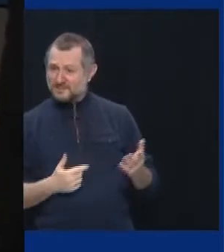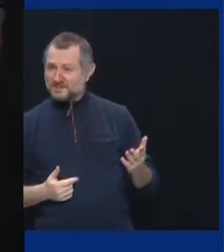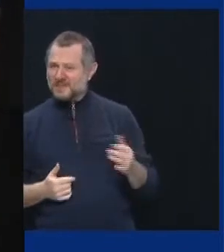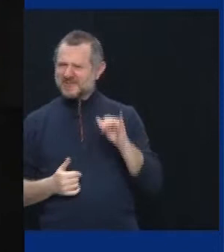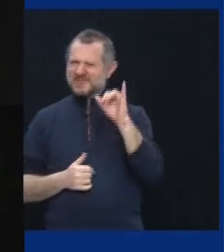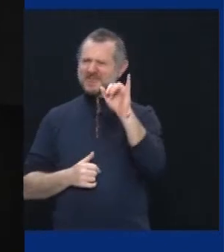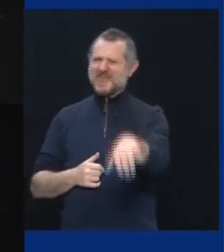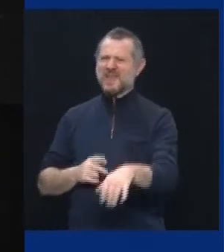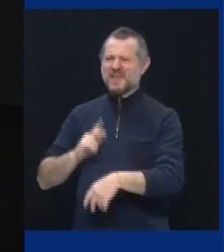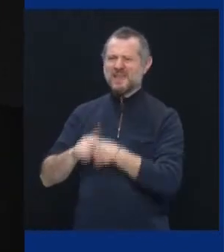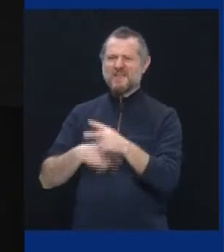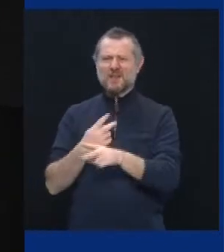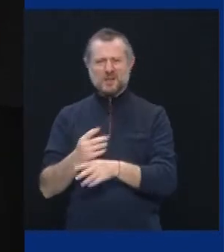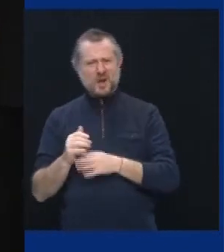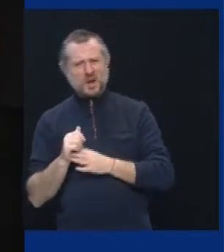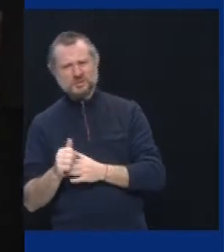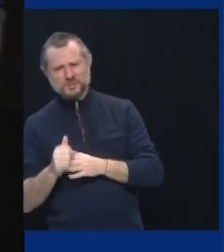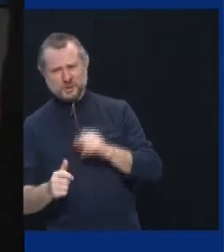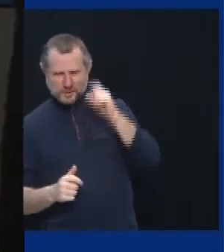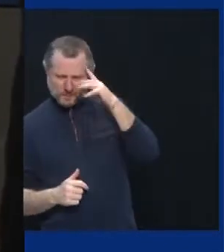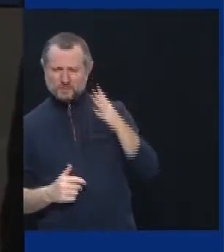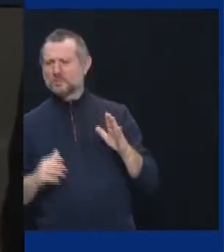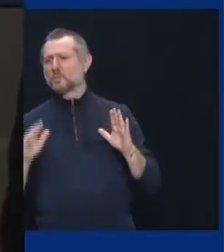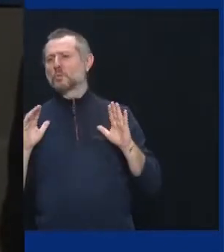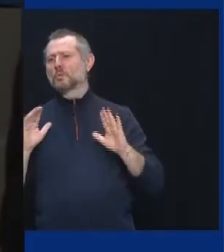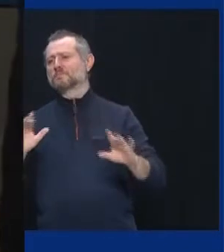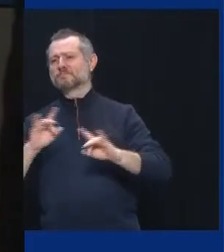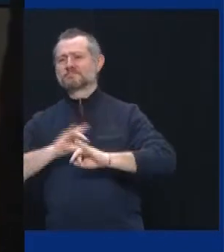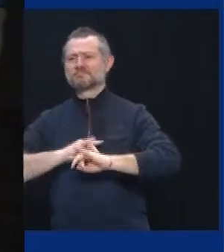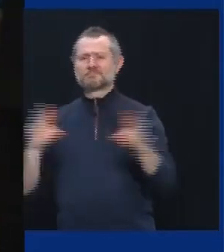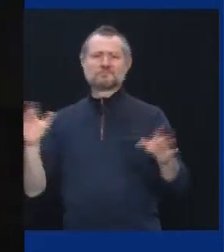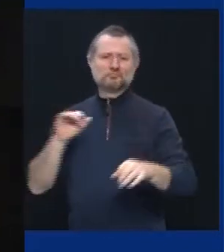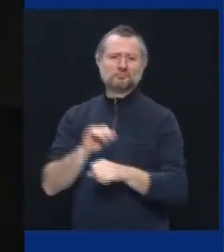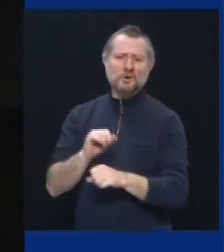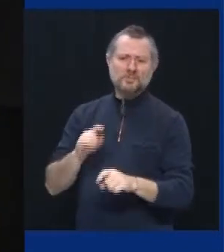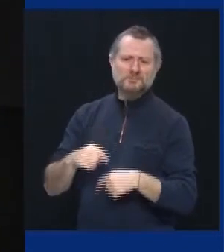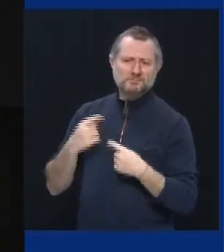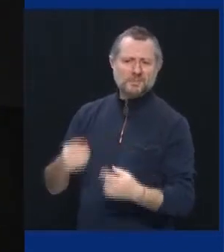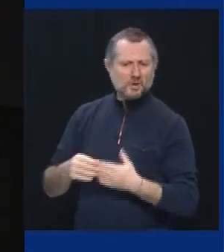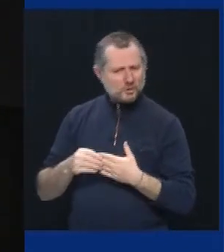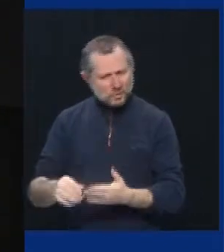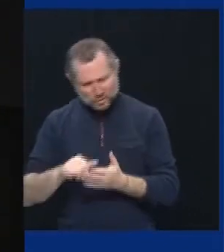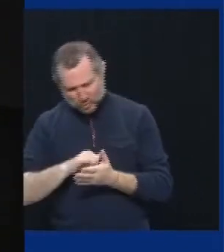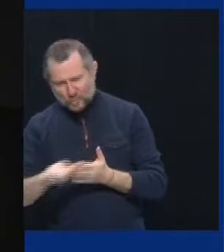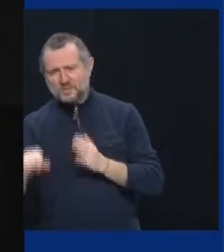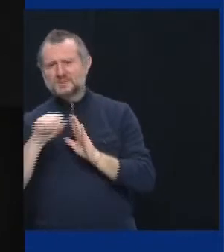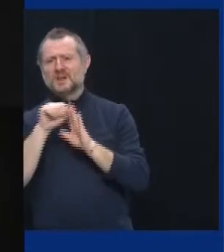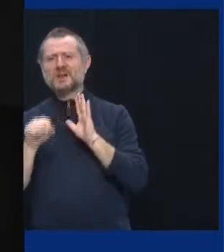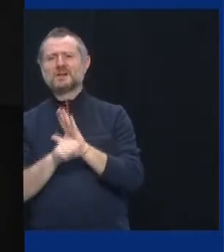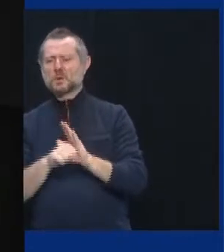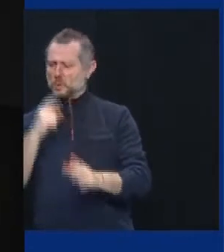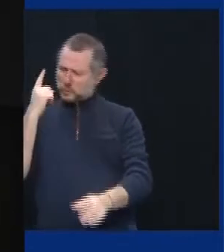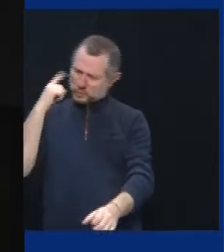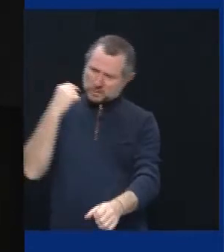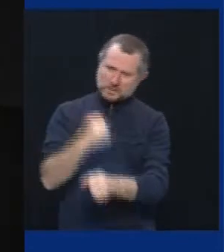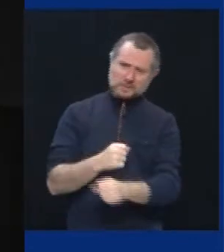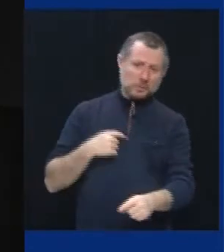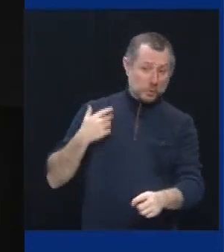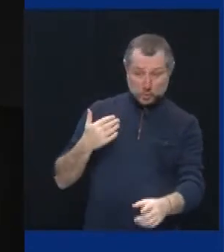leadership. He's done a remarkable job leading New York over the last year. We are learning